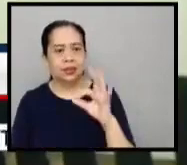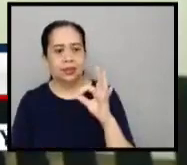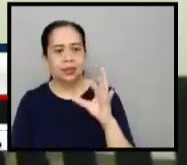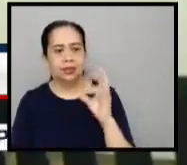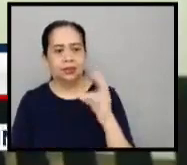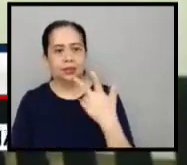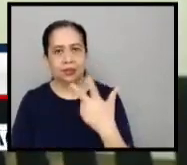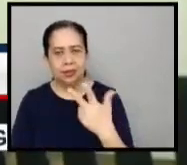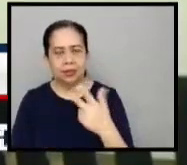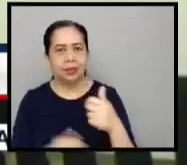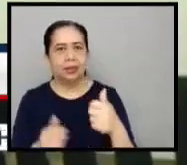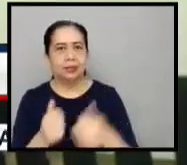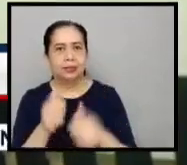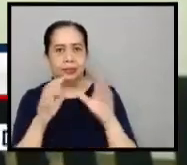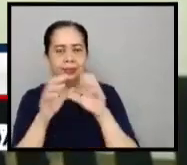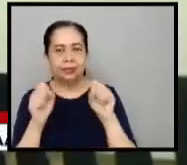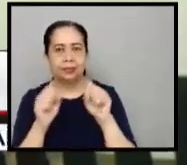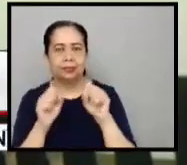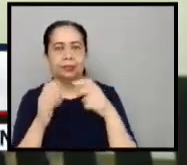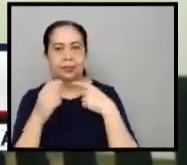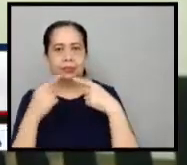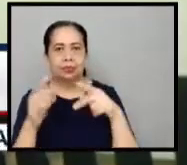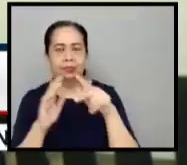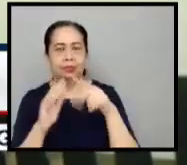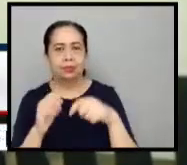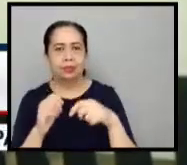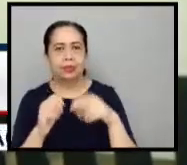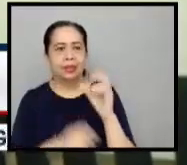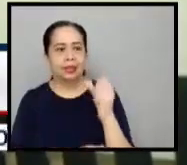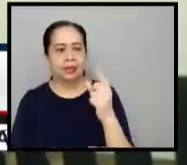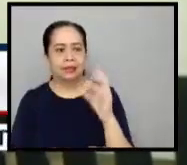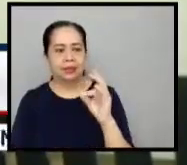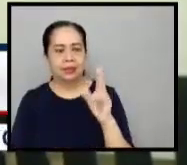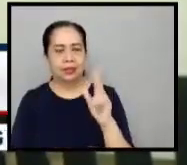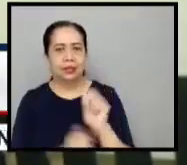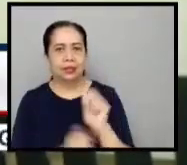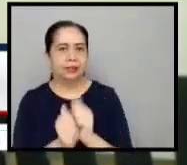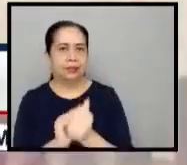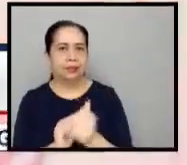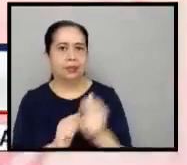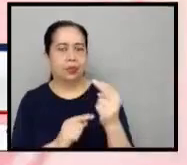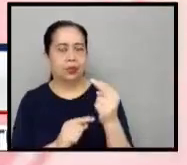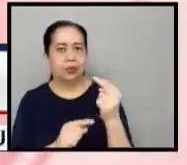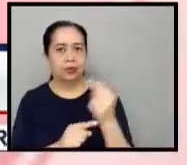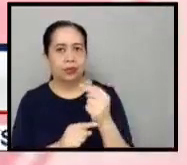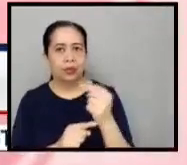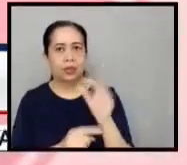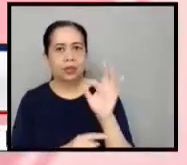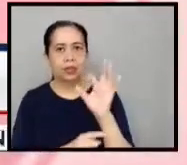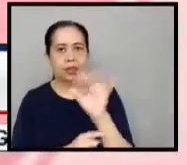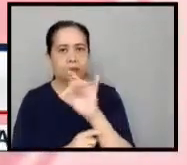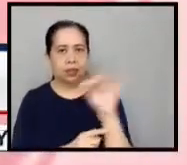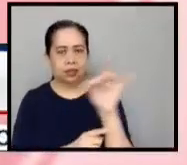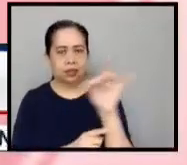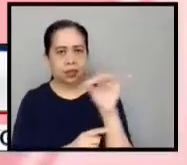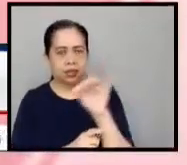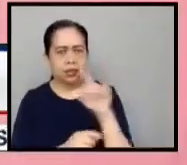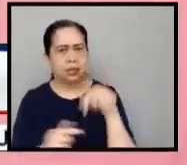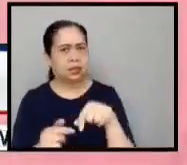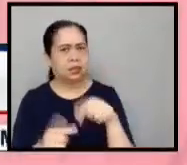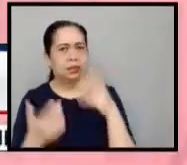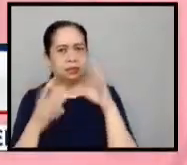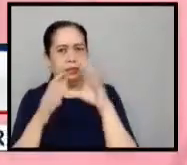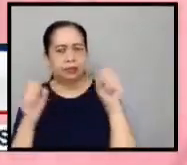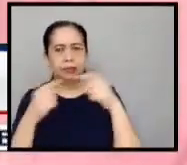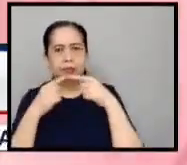under Presidential Proclamation 1173 and was amended in November 1988. Ito pong presidential proclamation